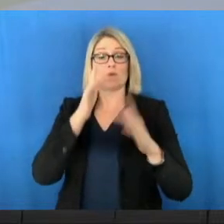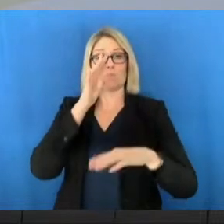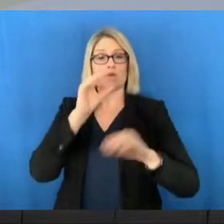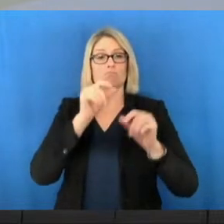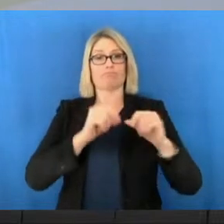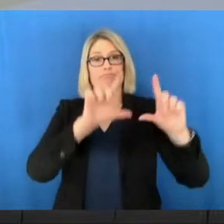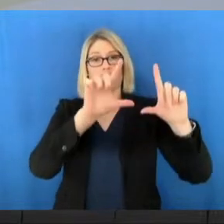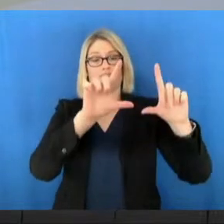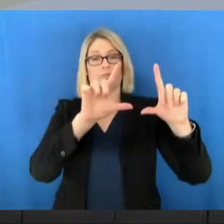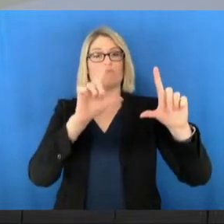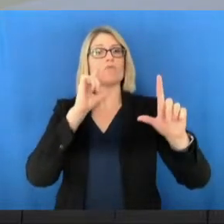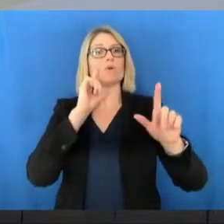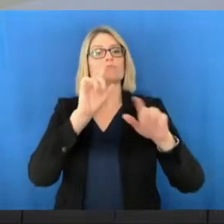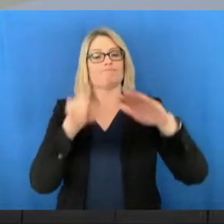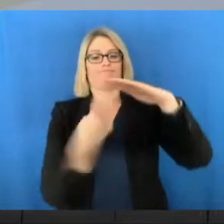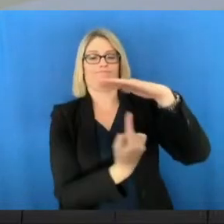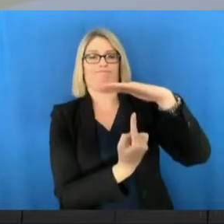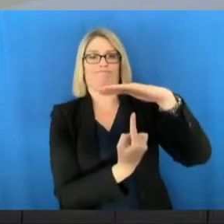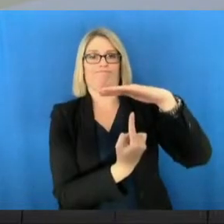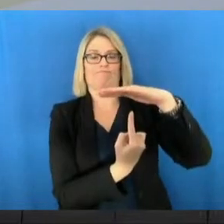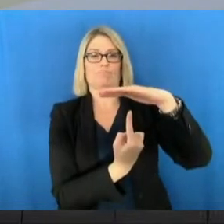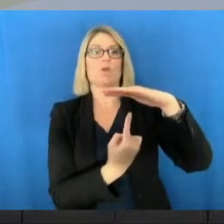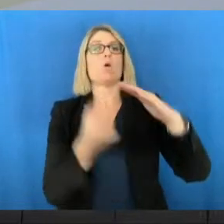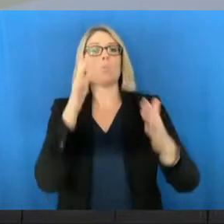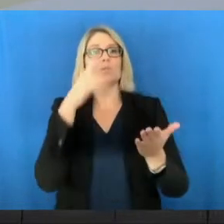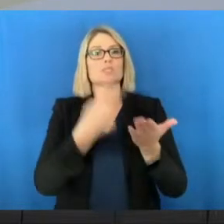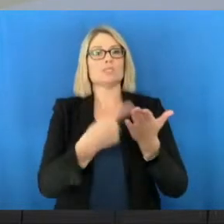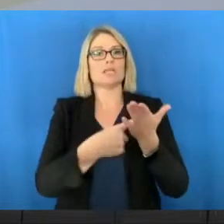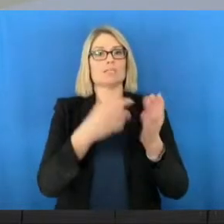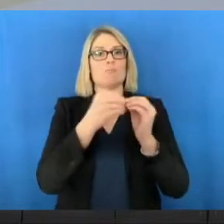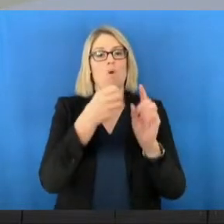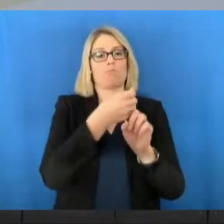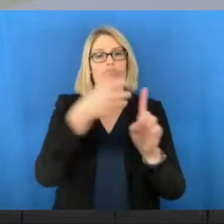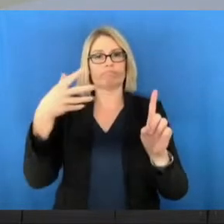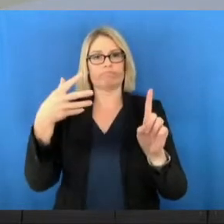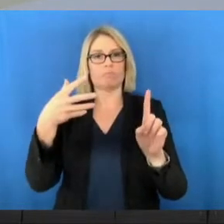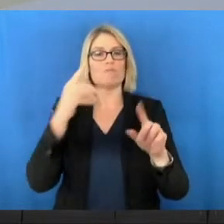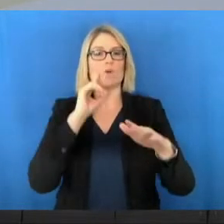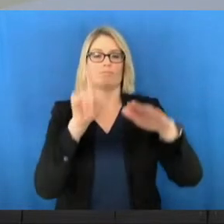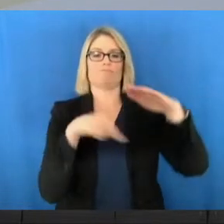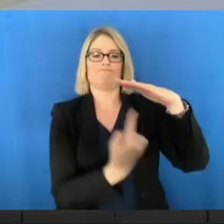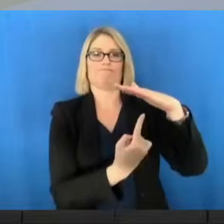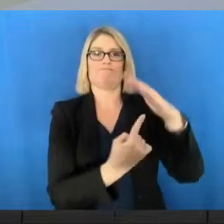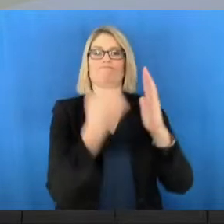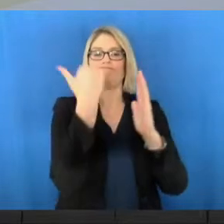about self-isolation, highlighting the importance of self-isolation plans.